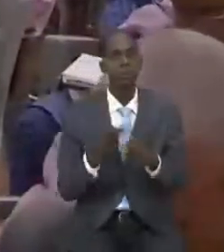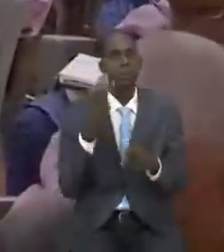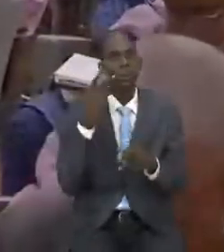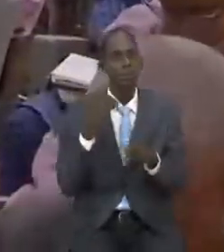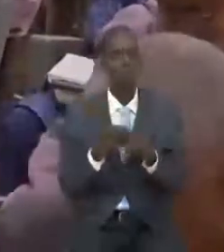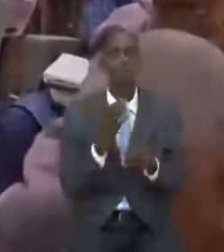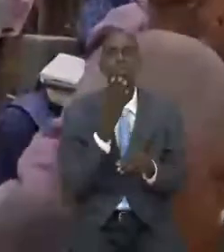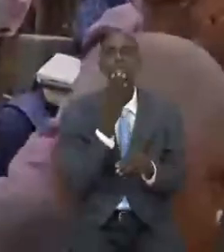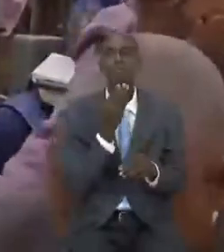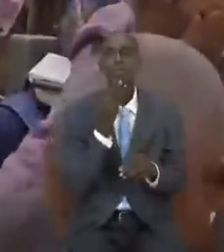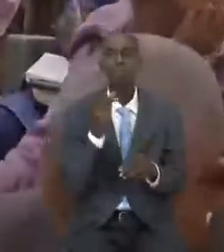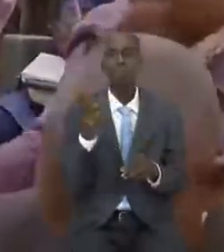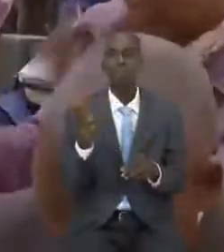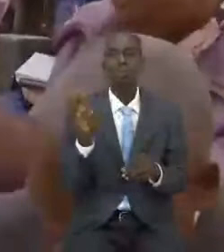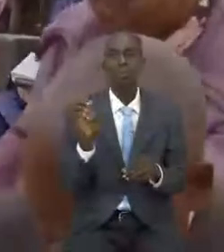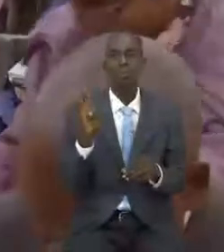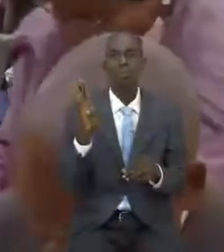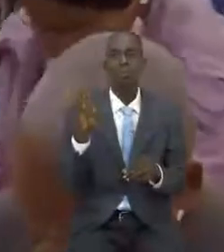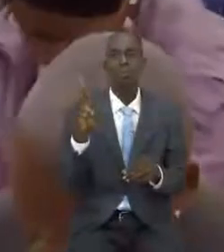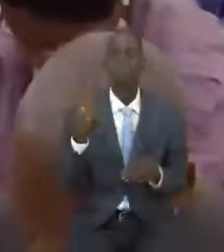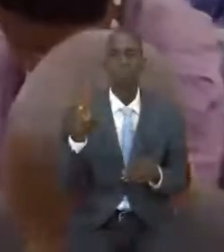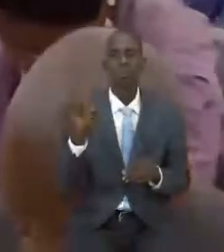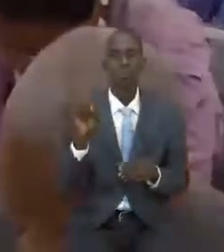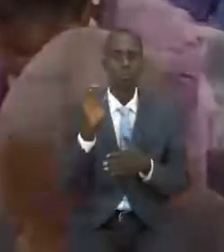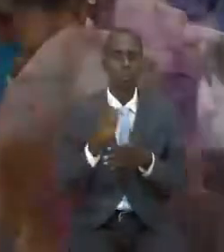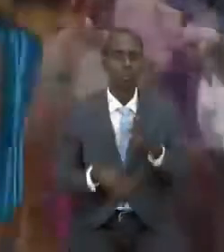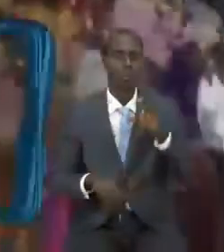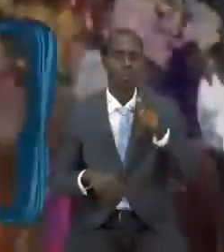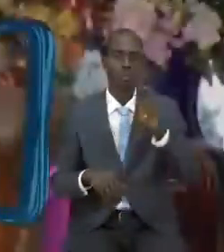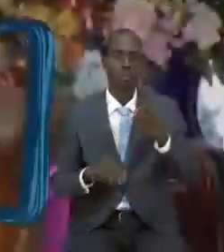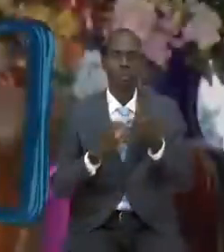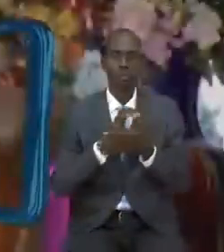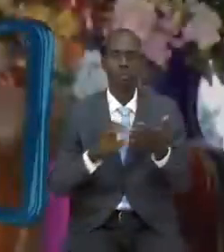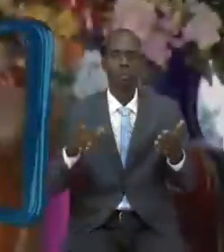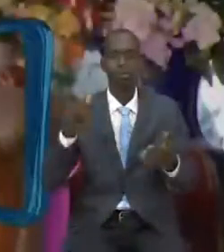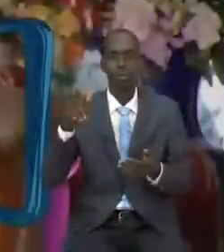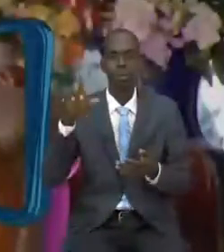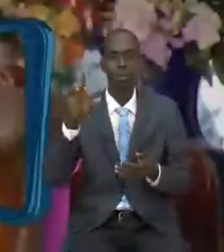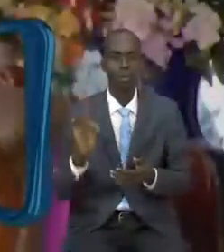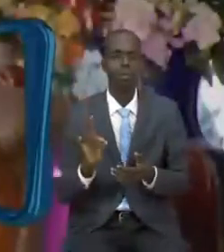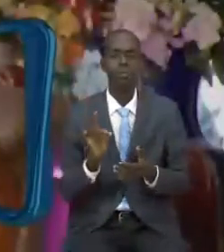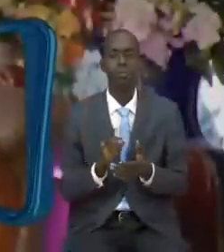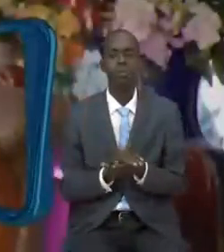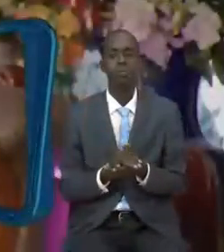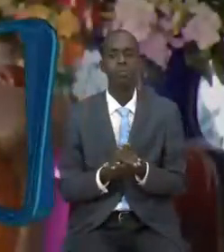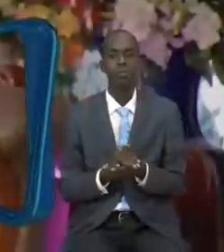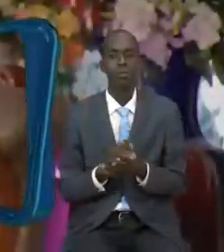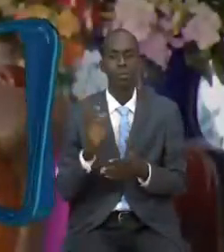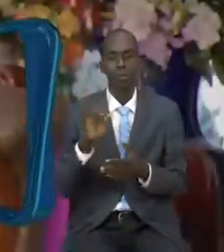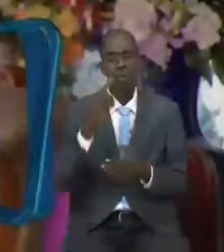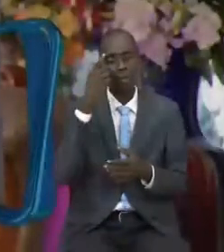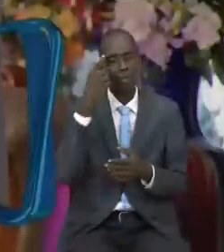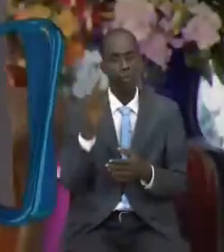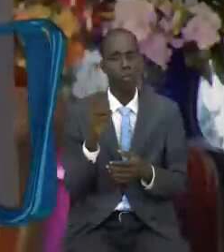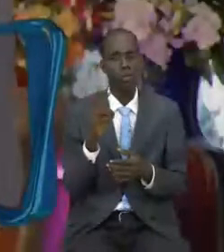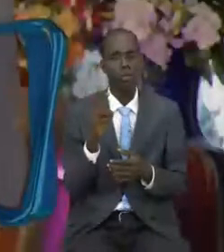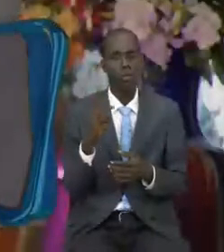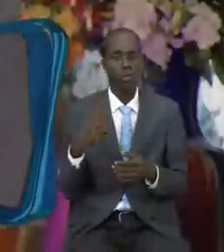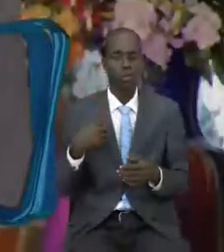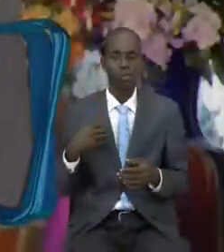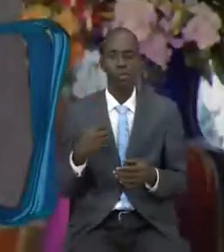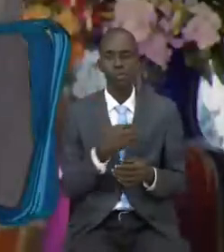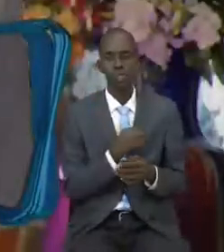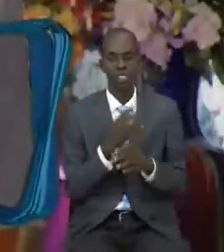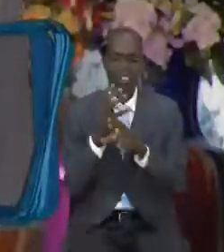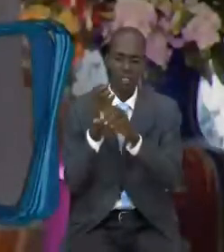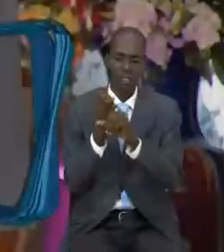chapter 12. I'm reading from verse 28. Hebrews chapter 12, verse 28. Wherefore, we